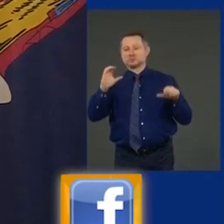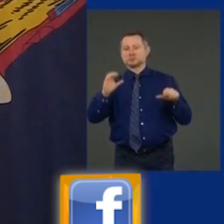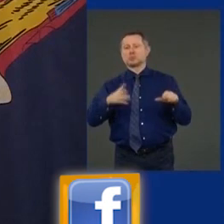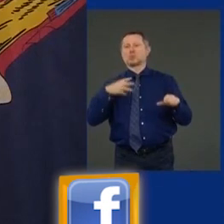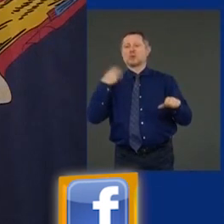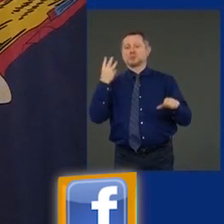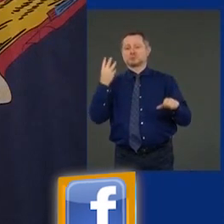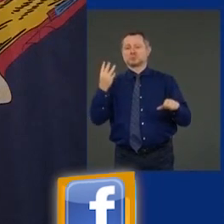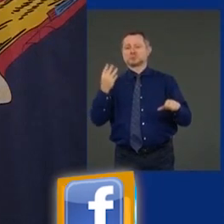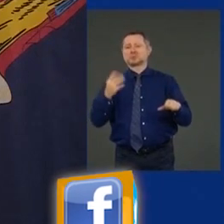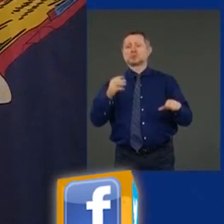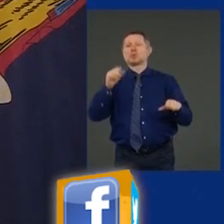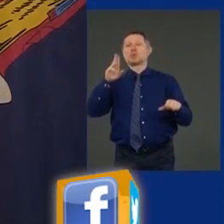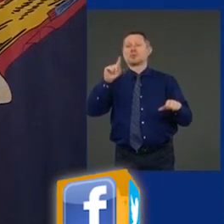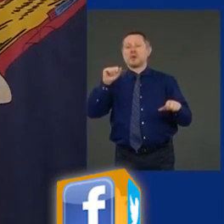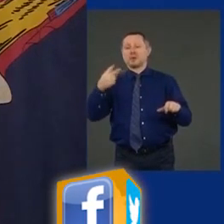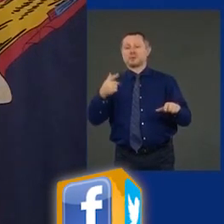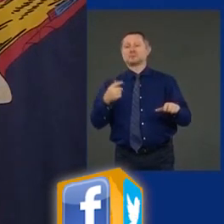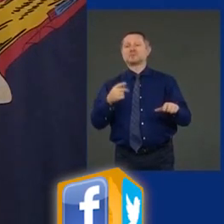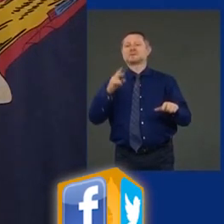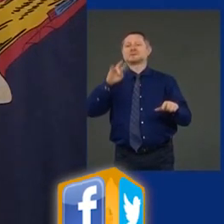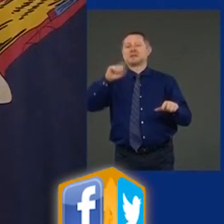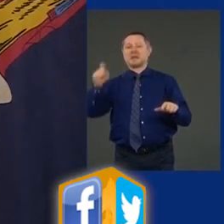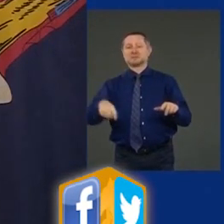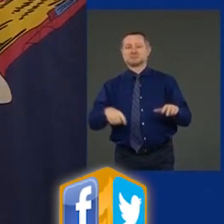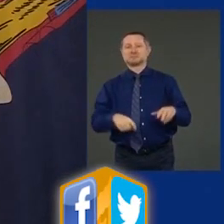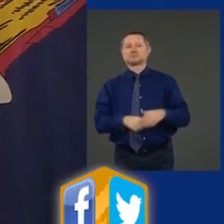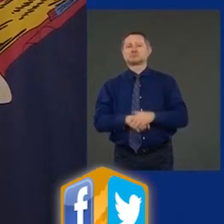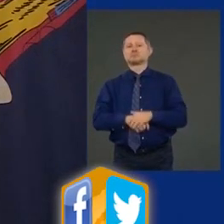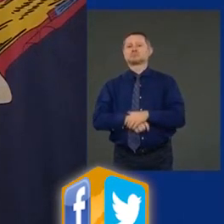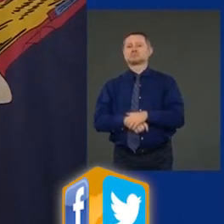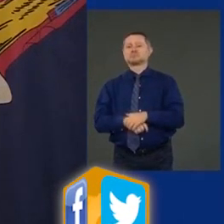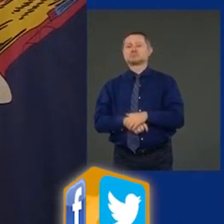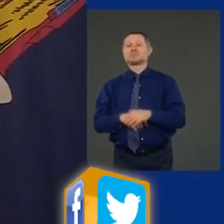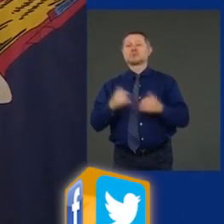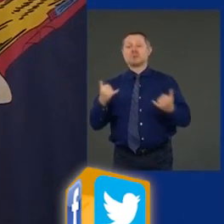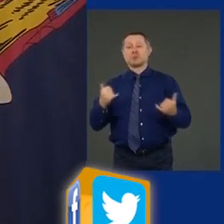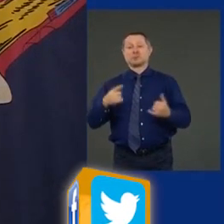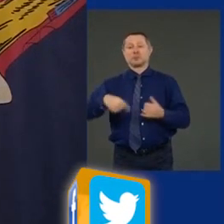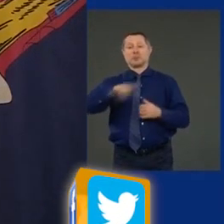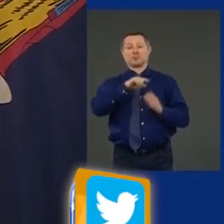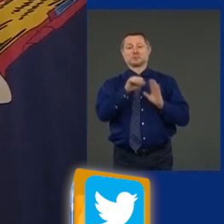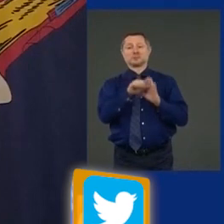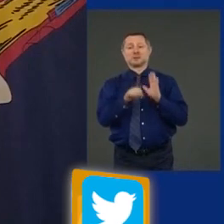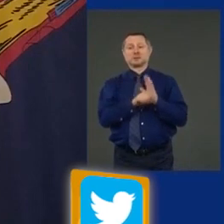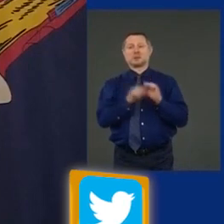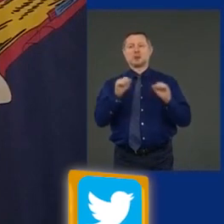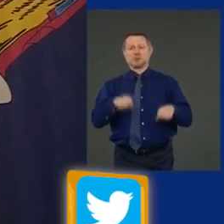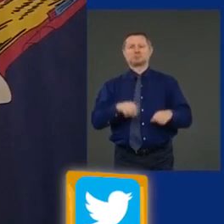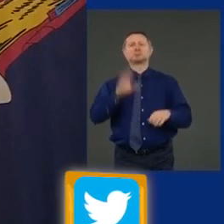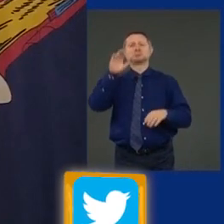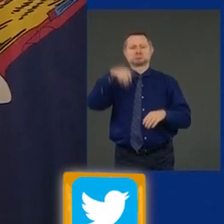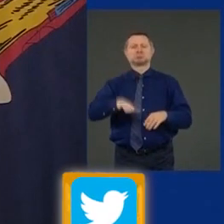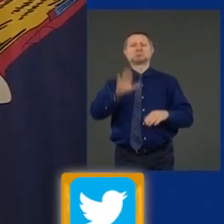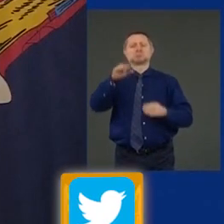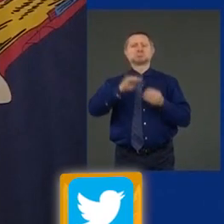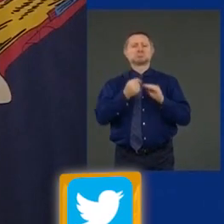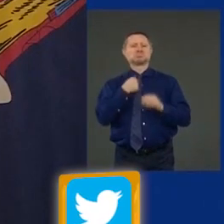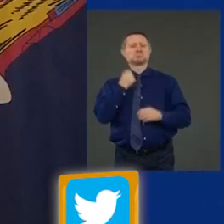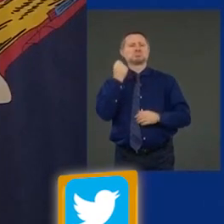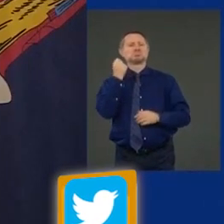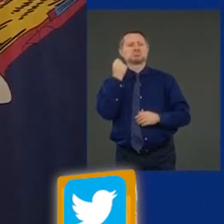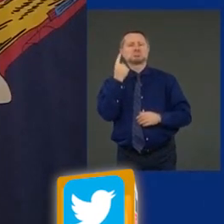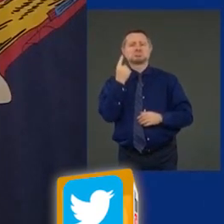That's as of today. The states themselves can change as the infection rate changes. And we